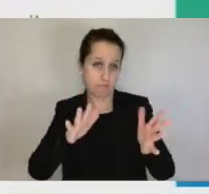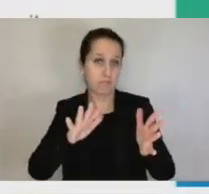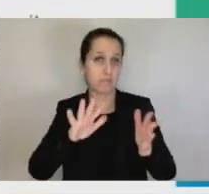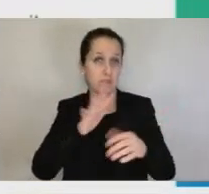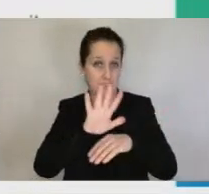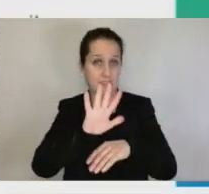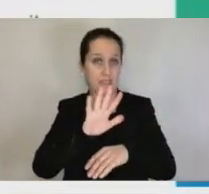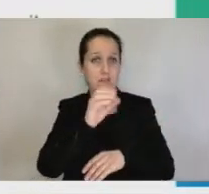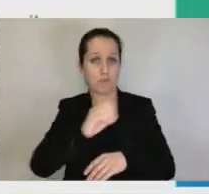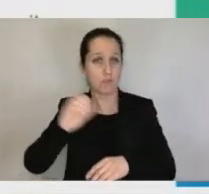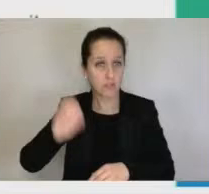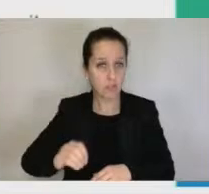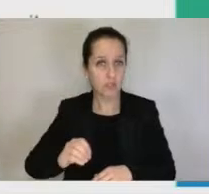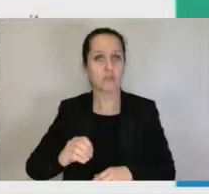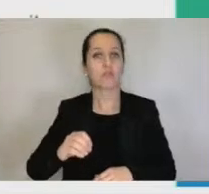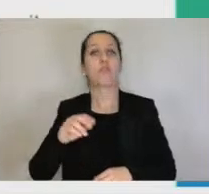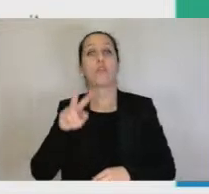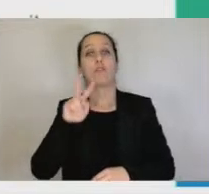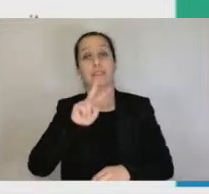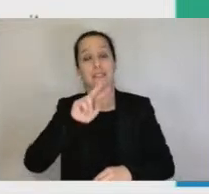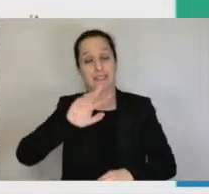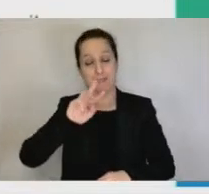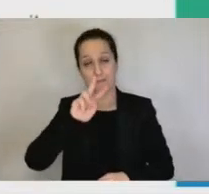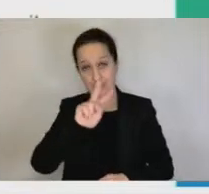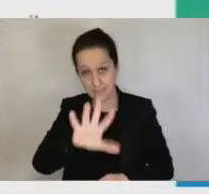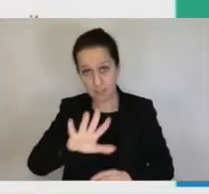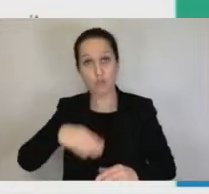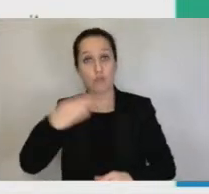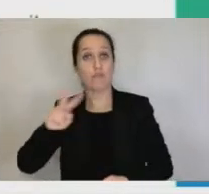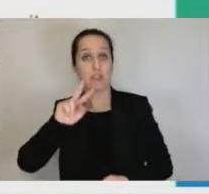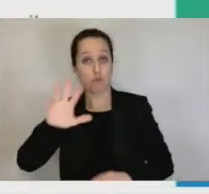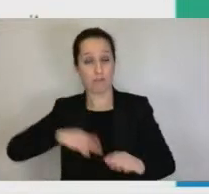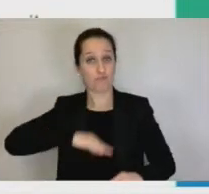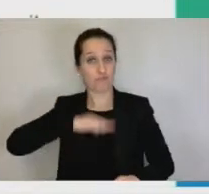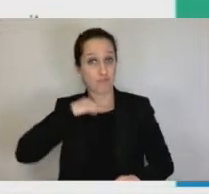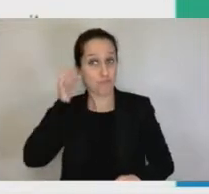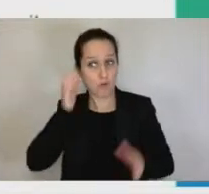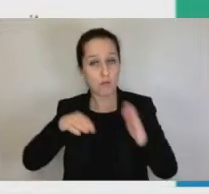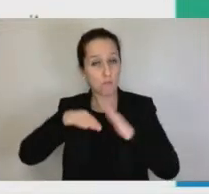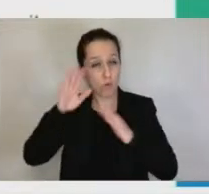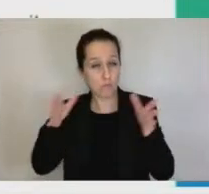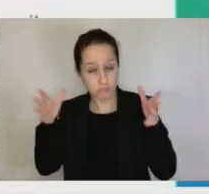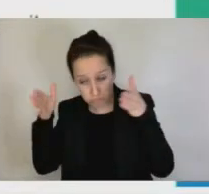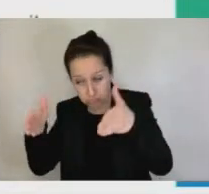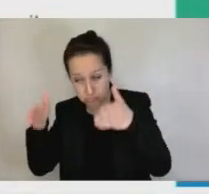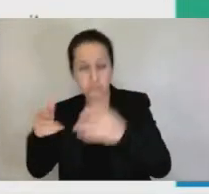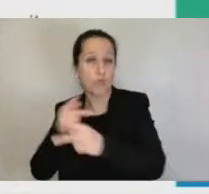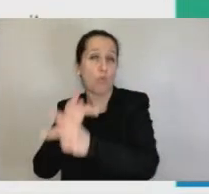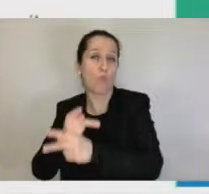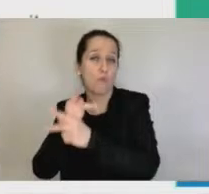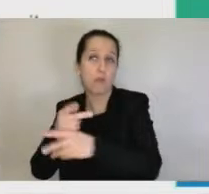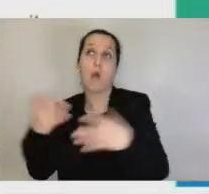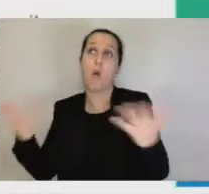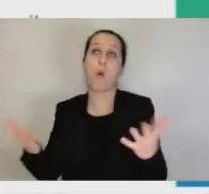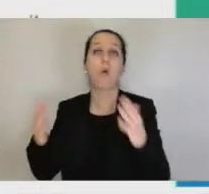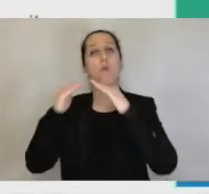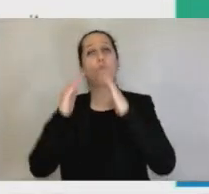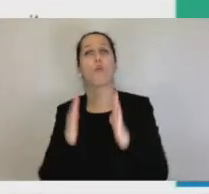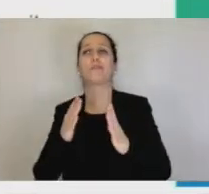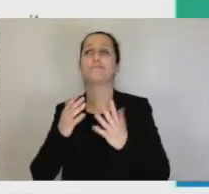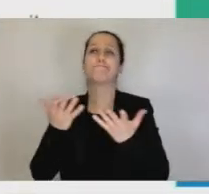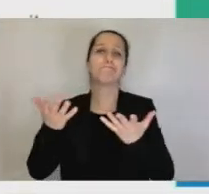than 25% of women between 25 and 29 years of age devote exclusively